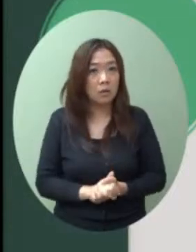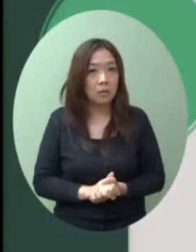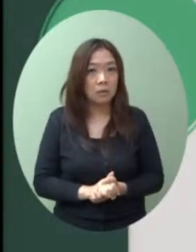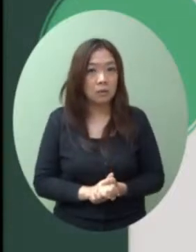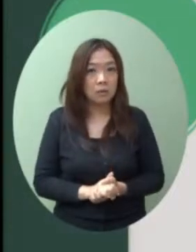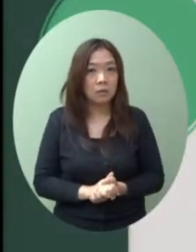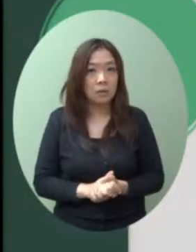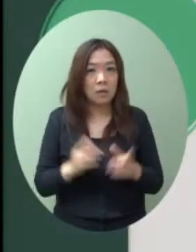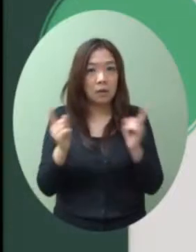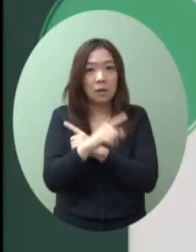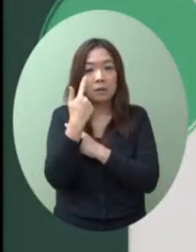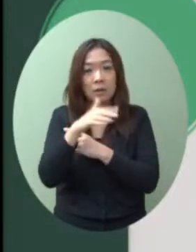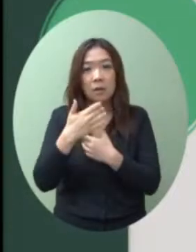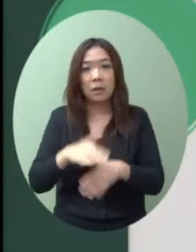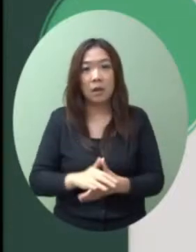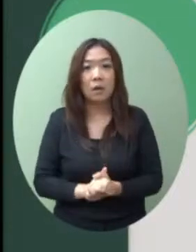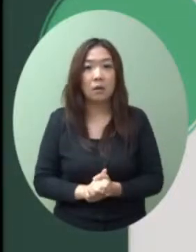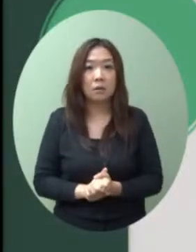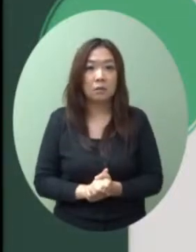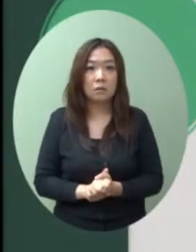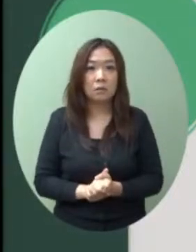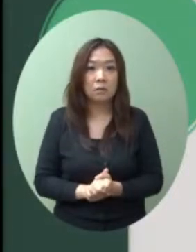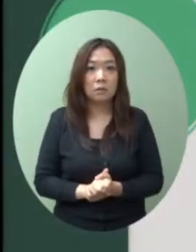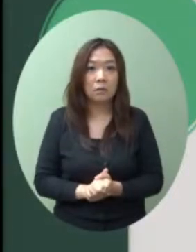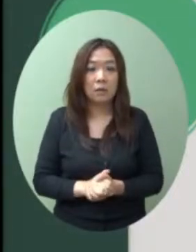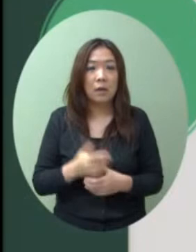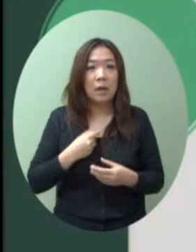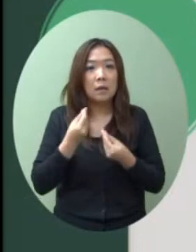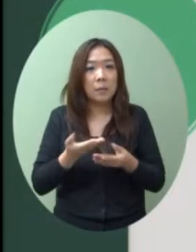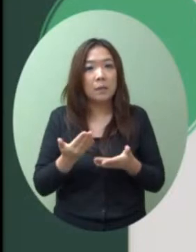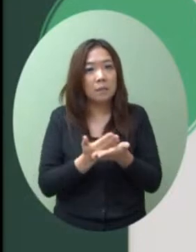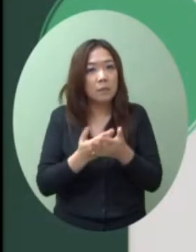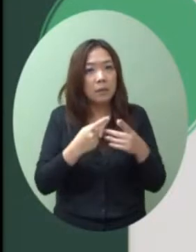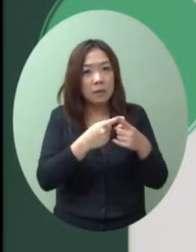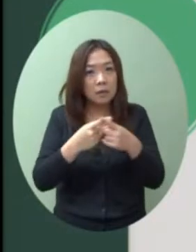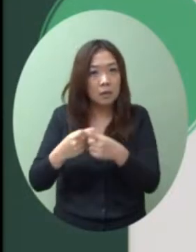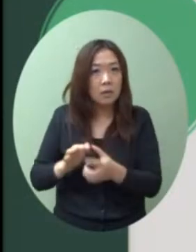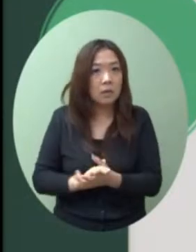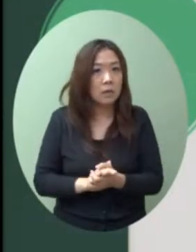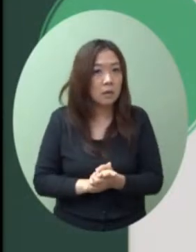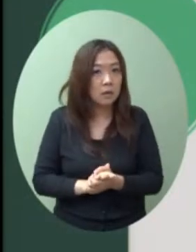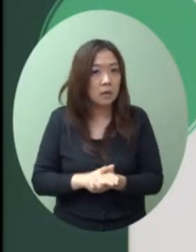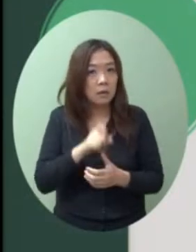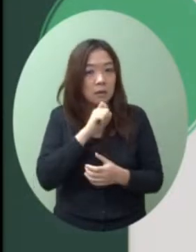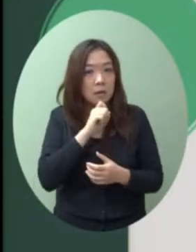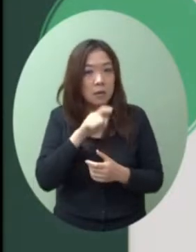And also, you should update your app accordingly. It is very simple.